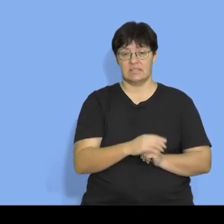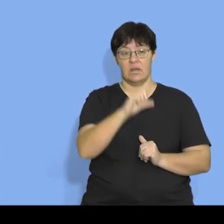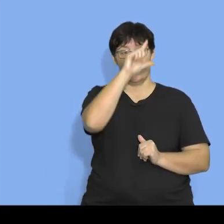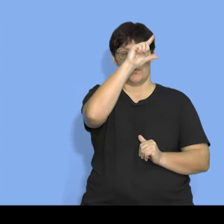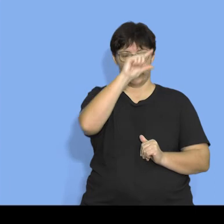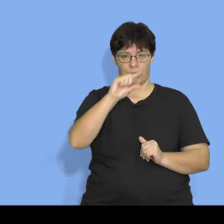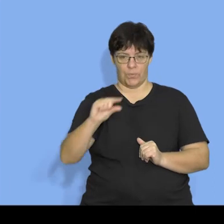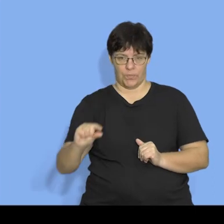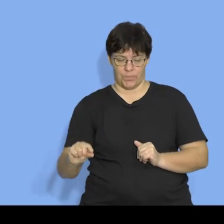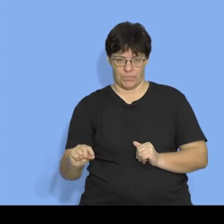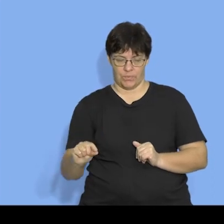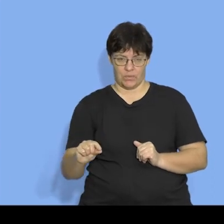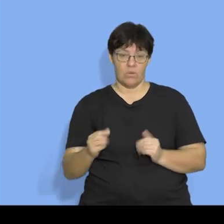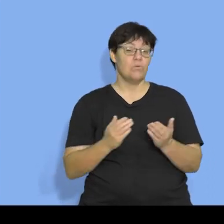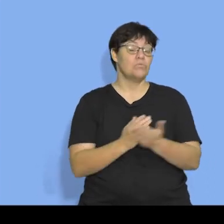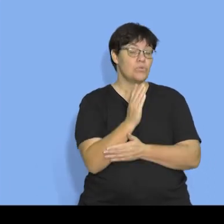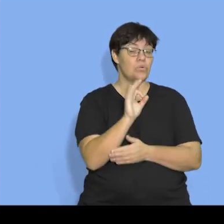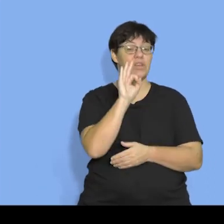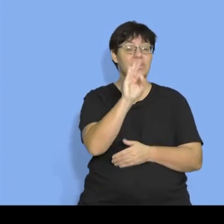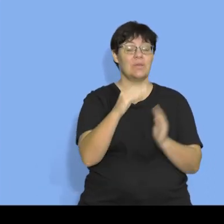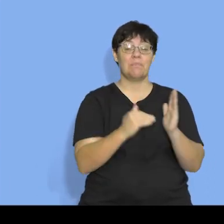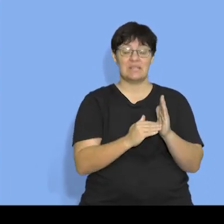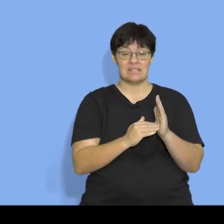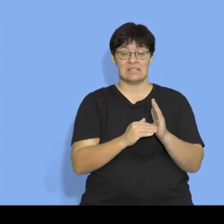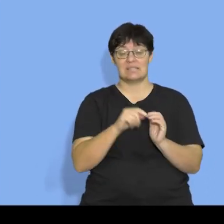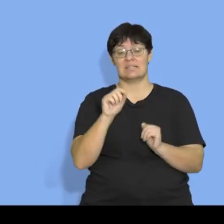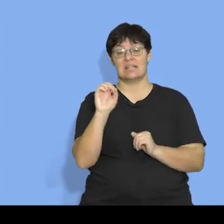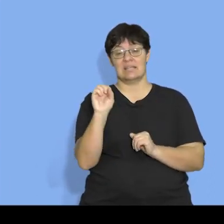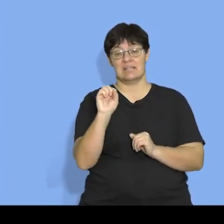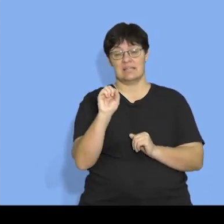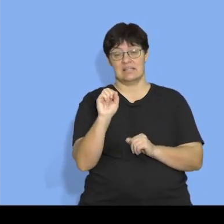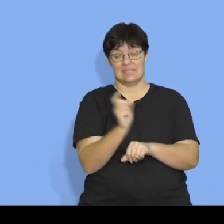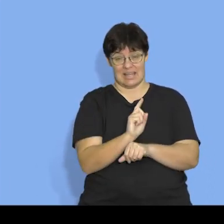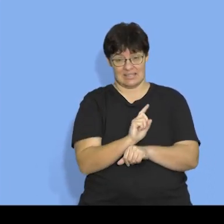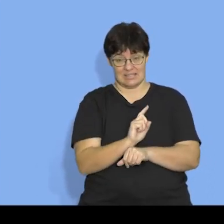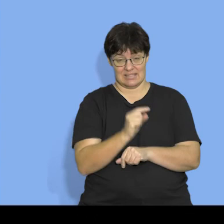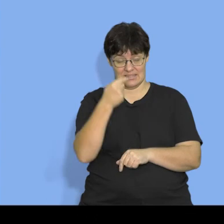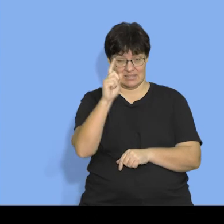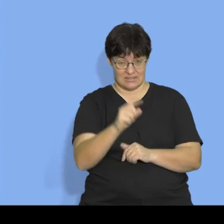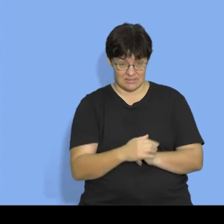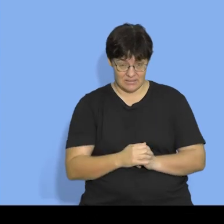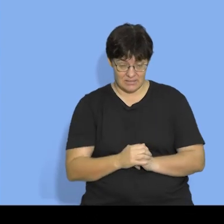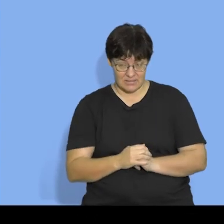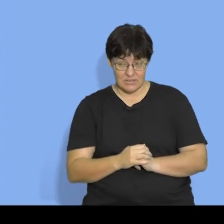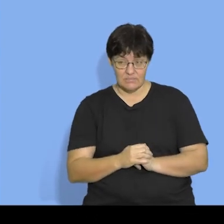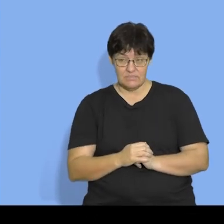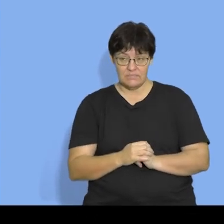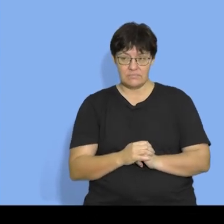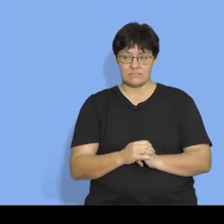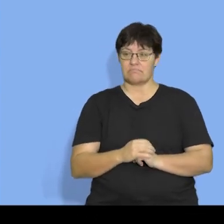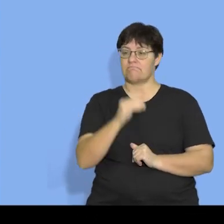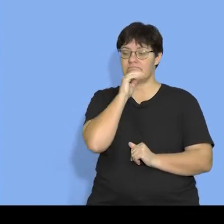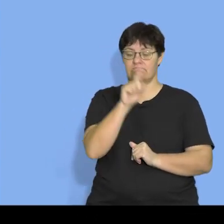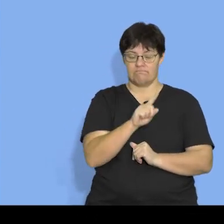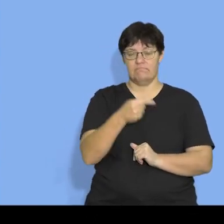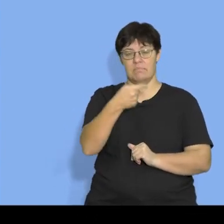getting smaller by 3 meters per second every second. that